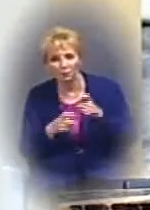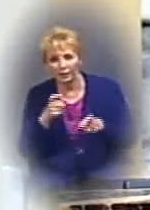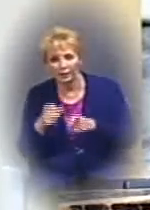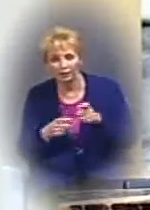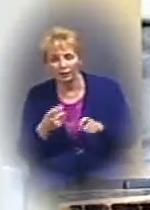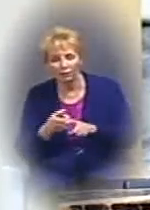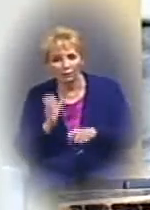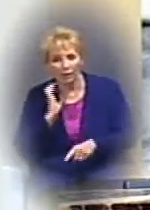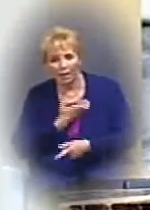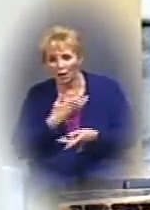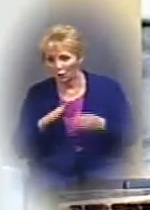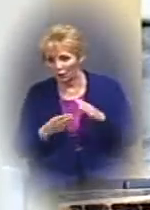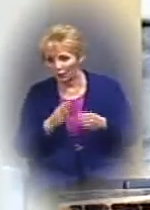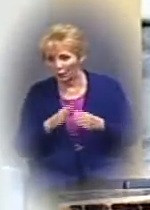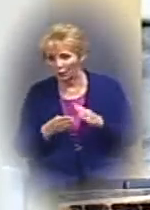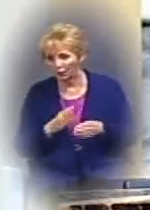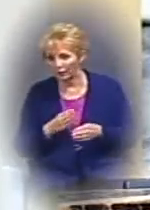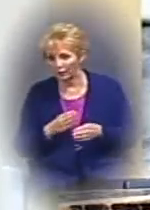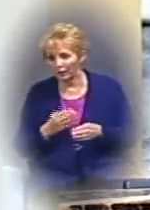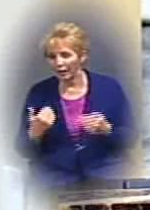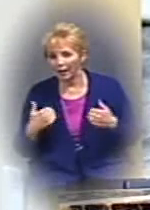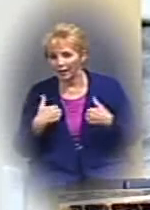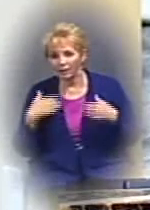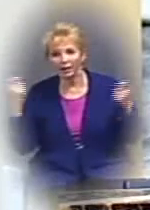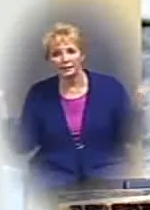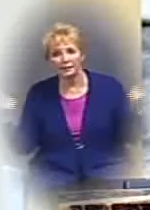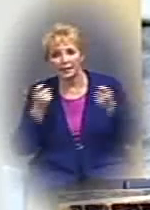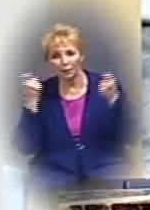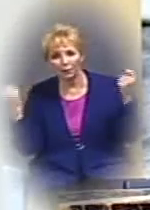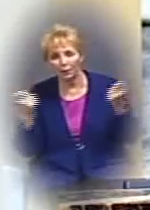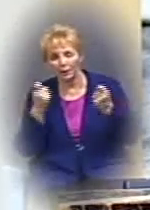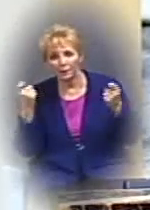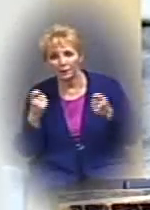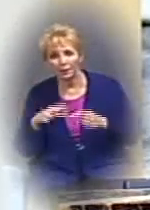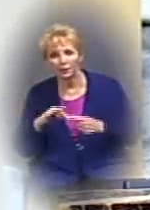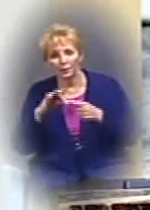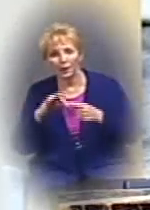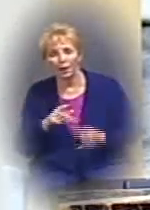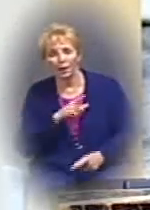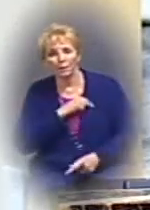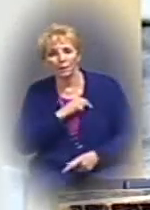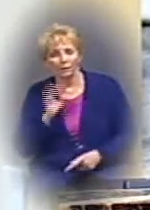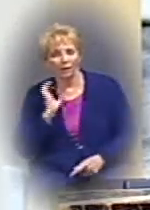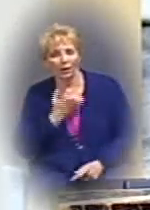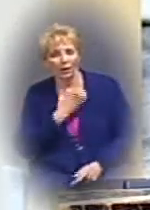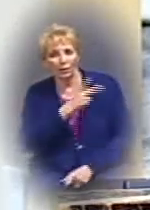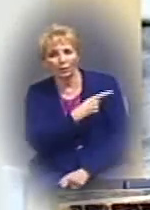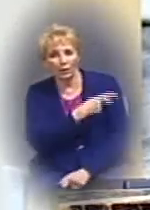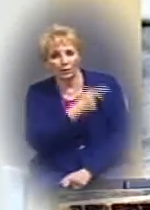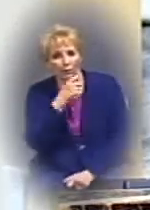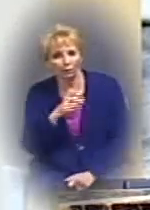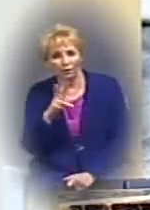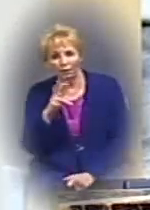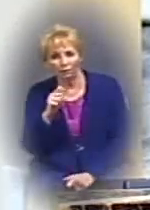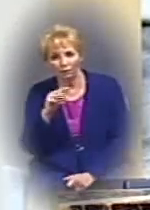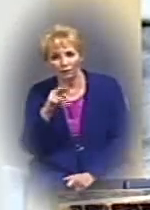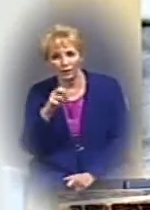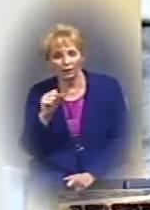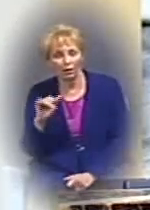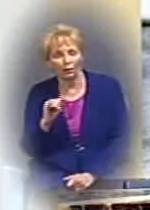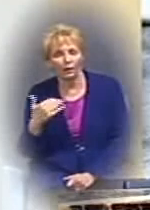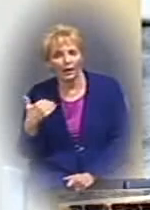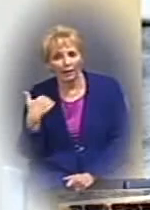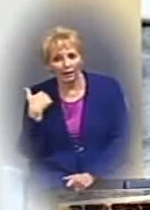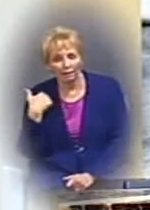community. And so we will have a celebration, special pinning of our patients who are veterans, and then we will also have